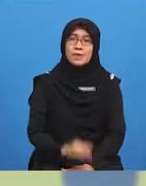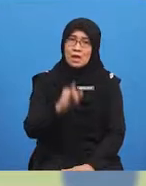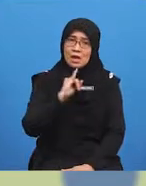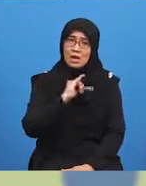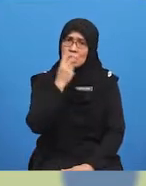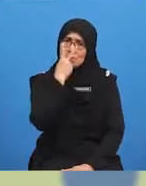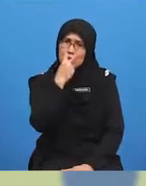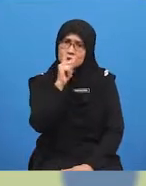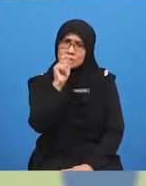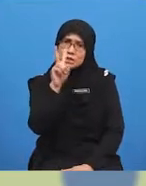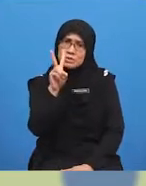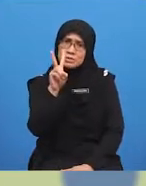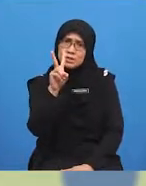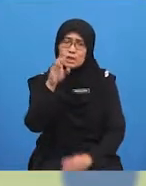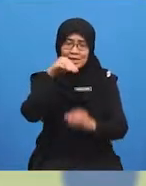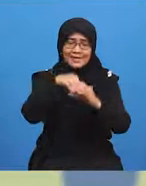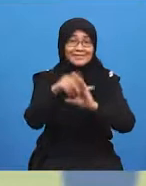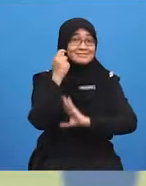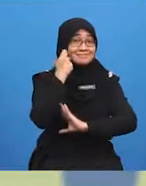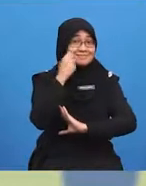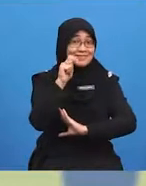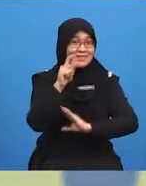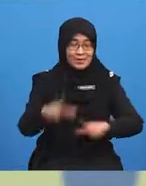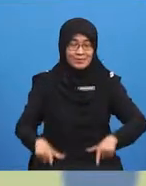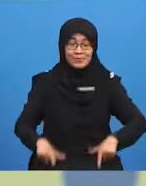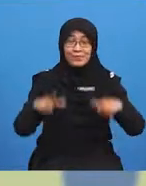I watch television in the living room.